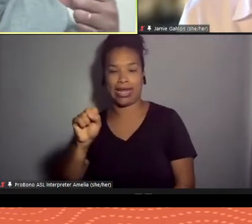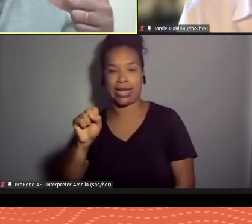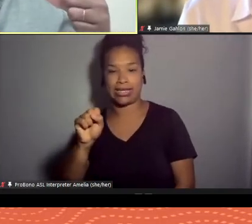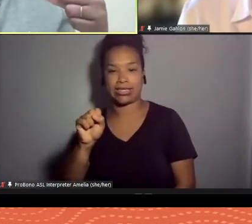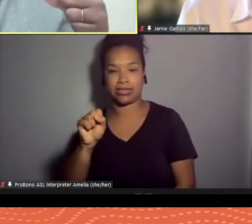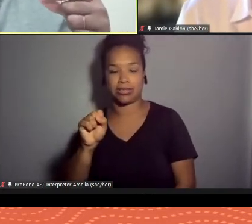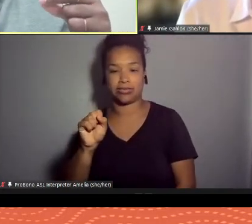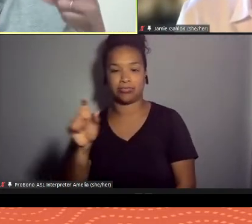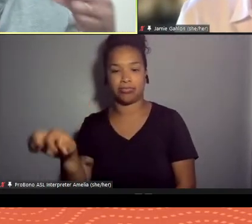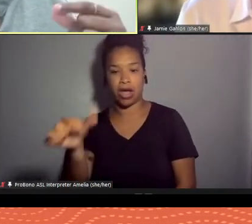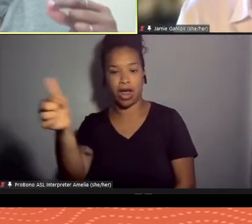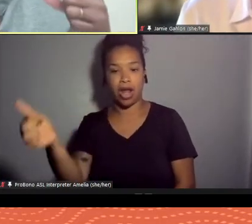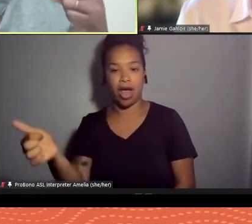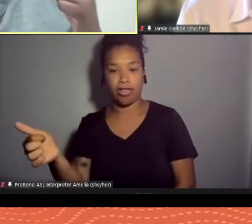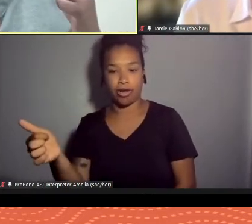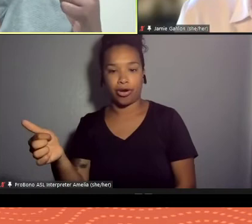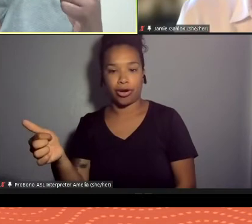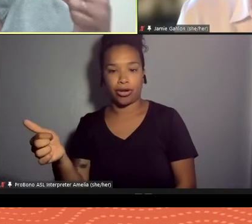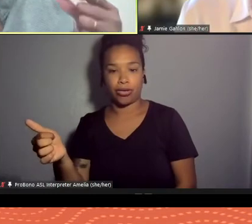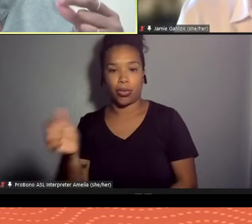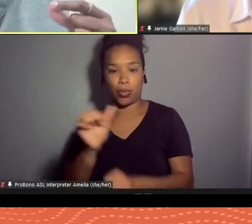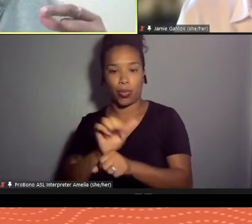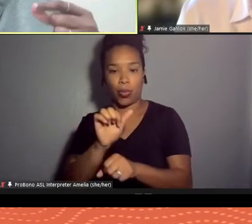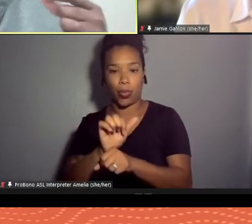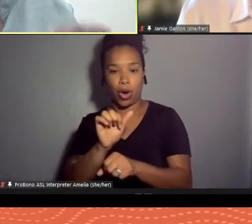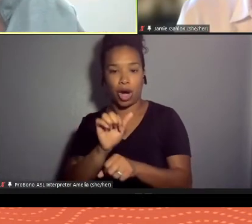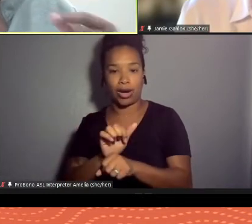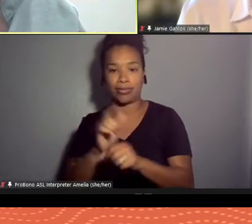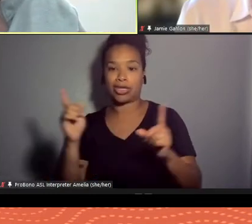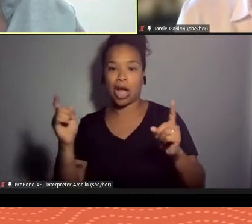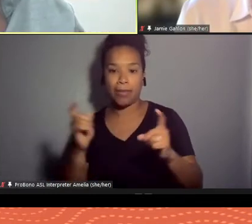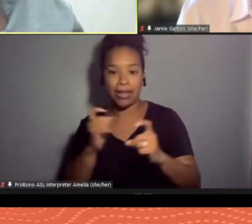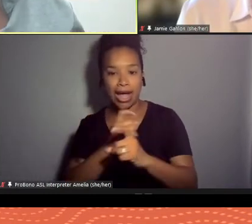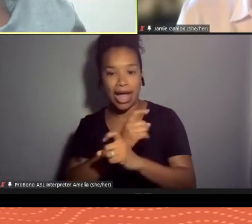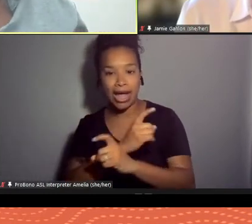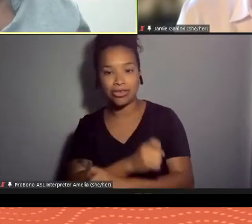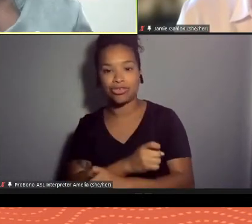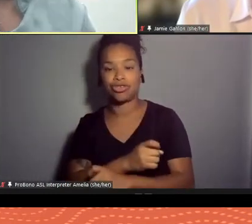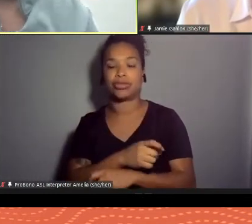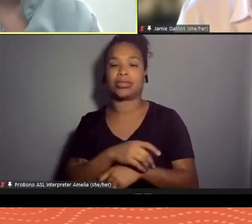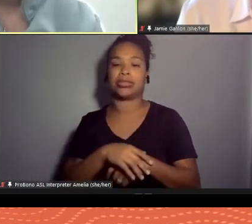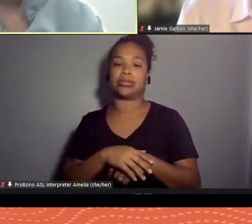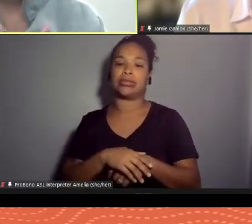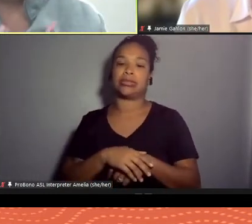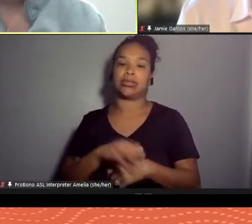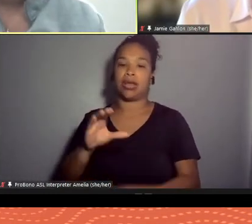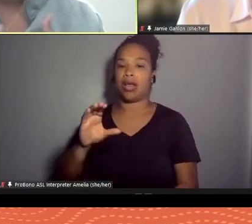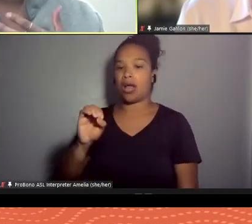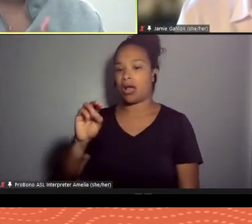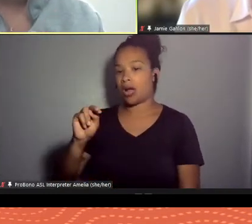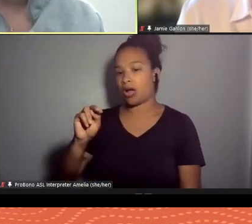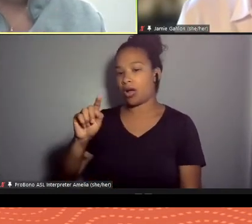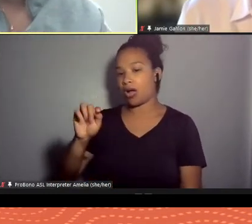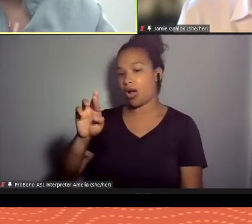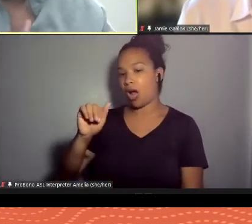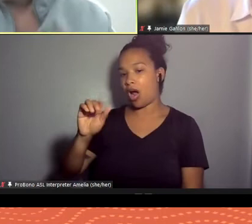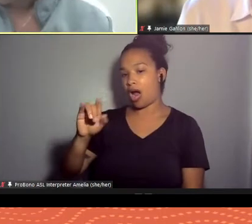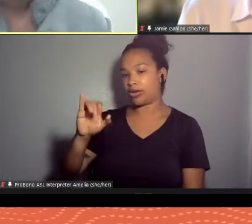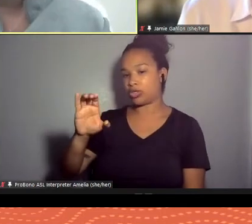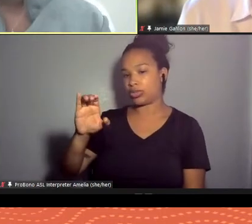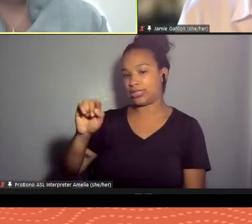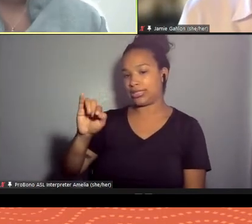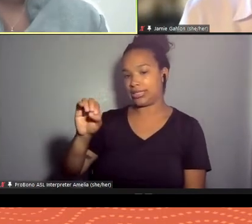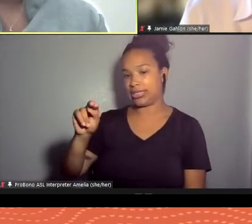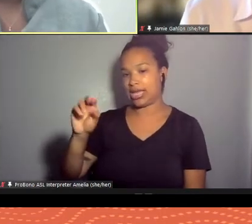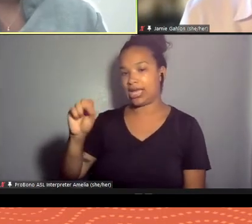another working the complications and the contradictions of being present, loving and caring